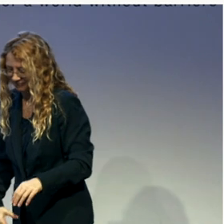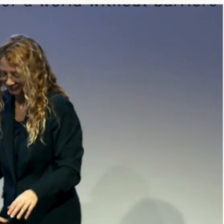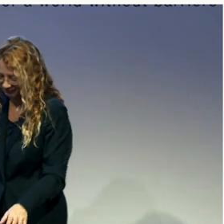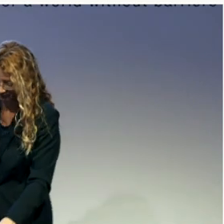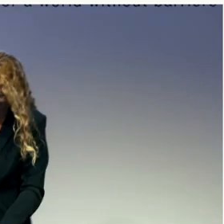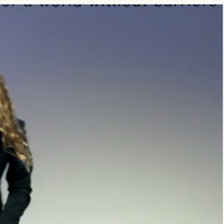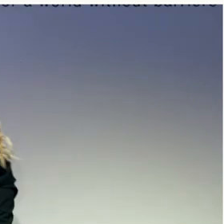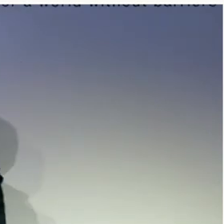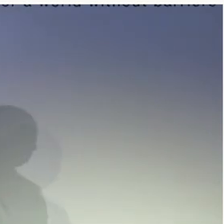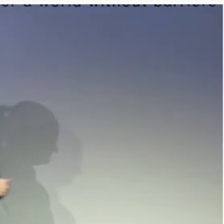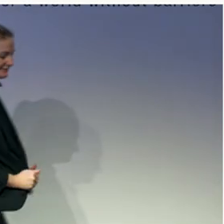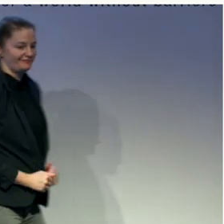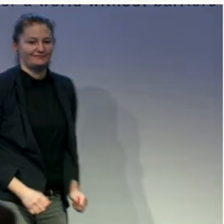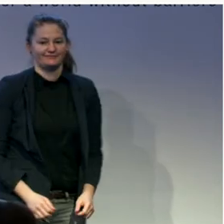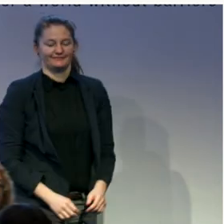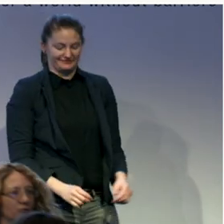Petra will summarize.